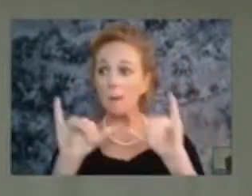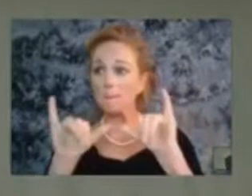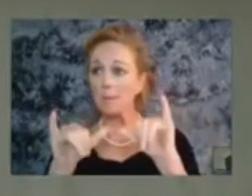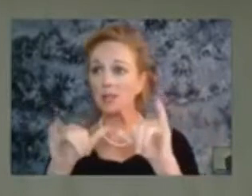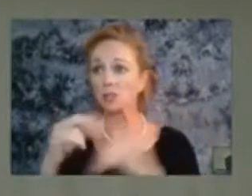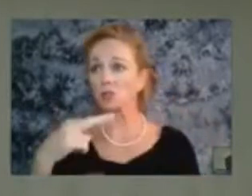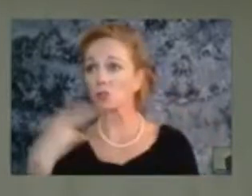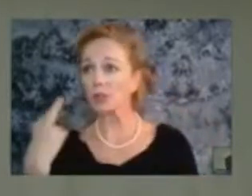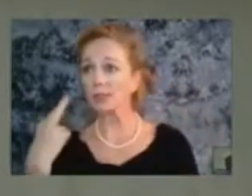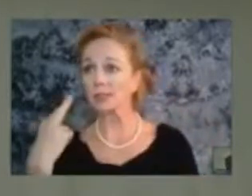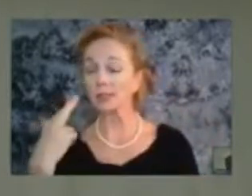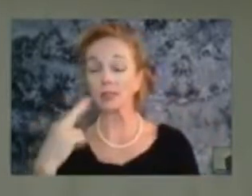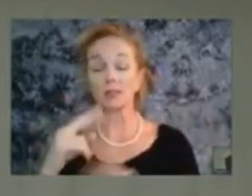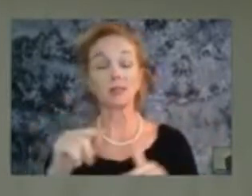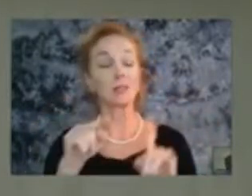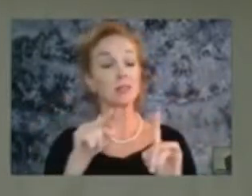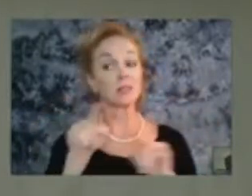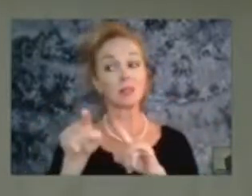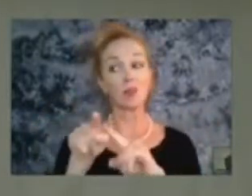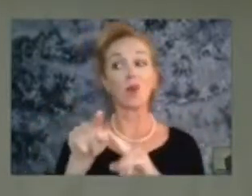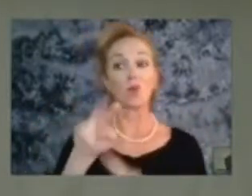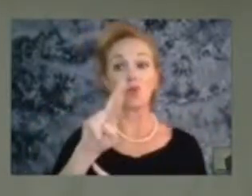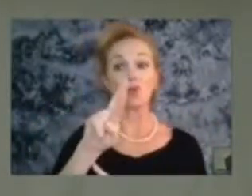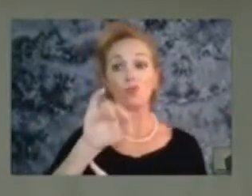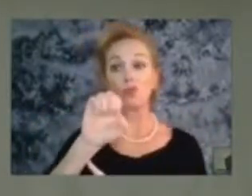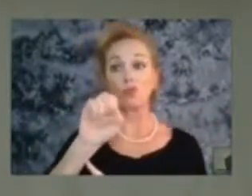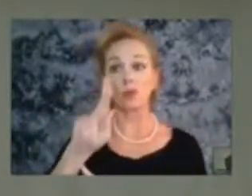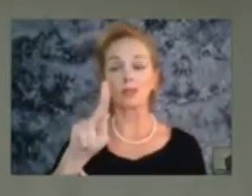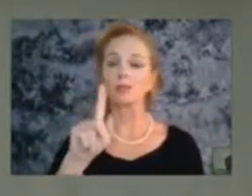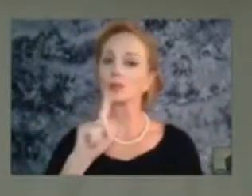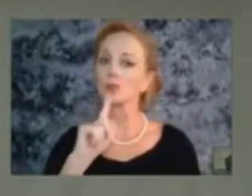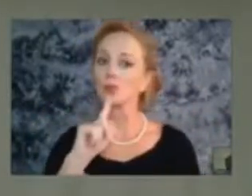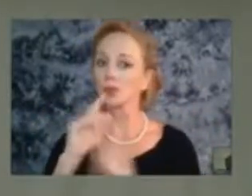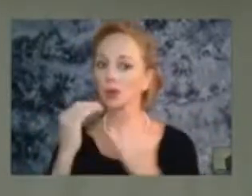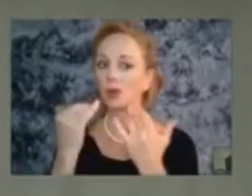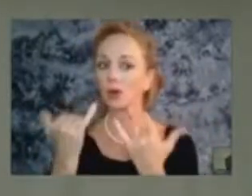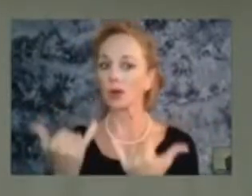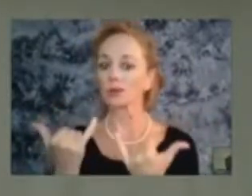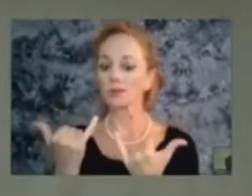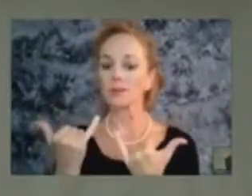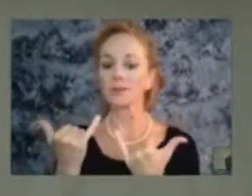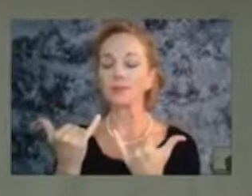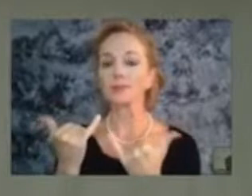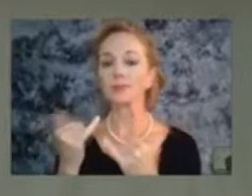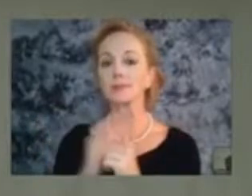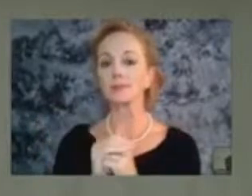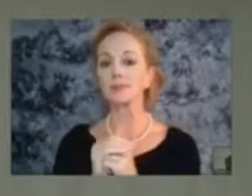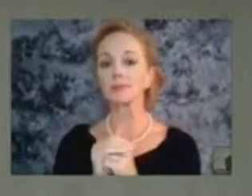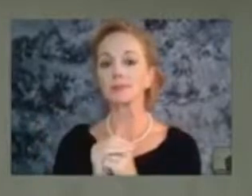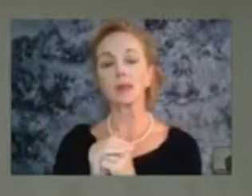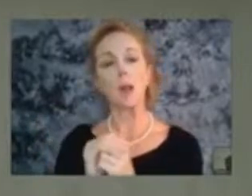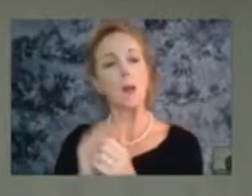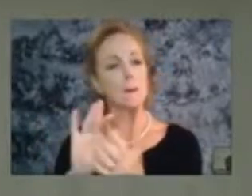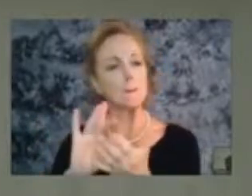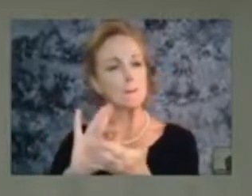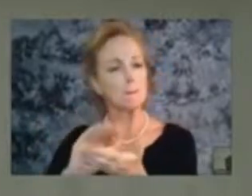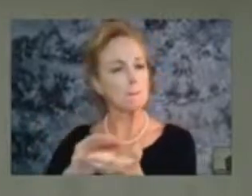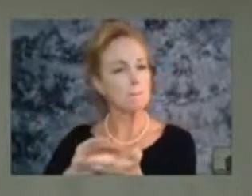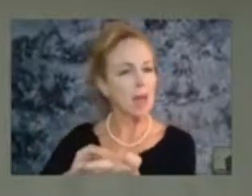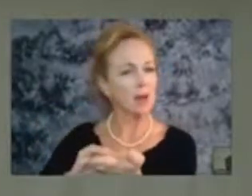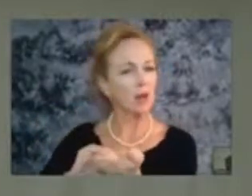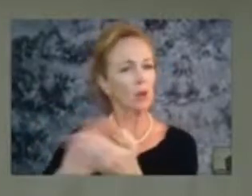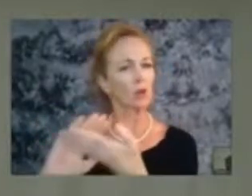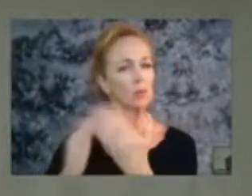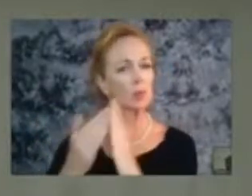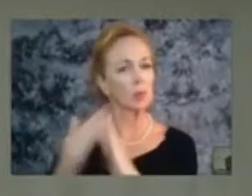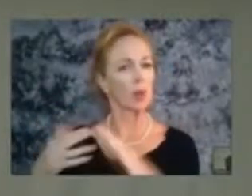The risk has been, certainly at this point with our current medical and community health stats, has